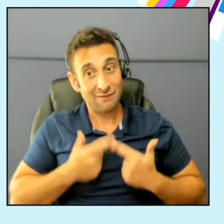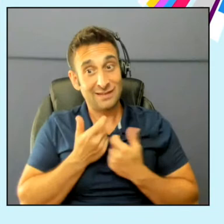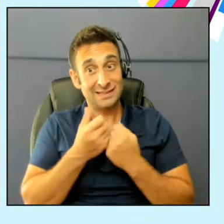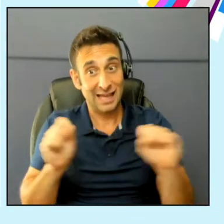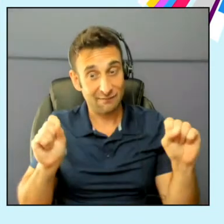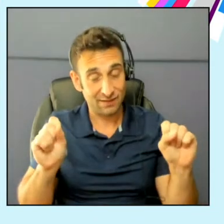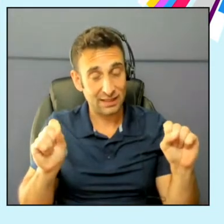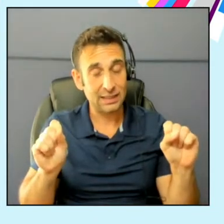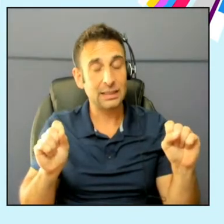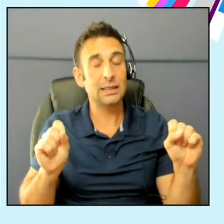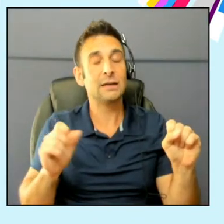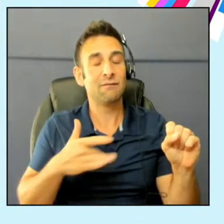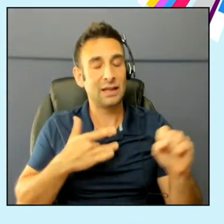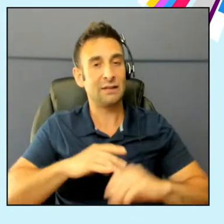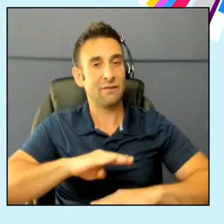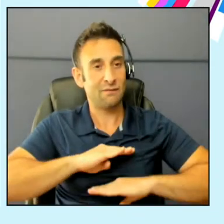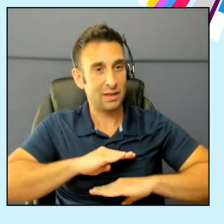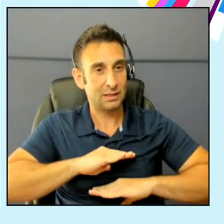and belonging.